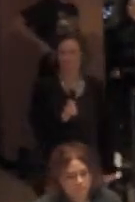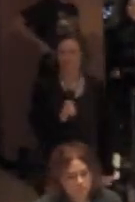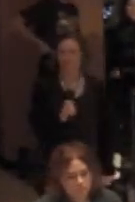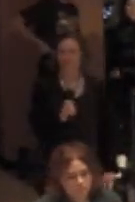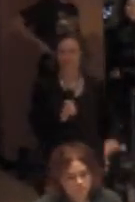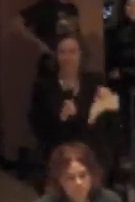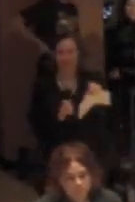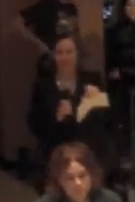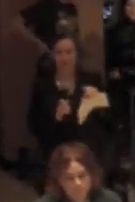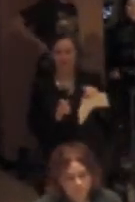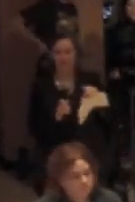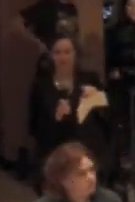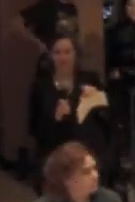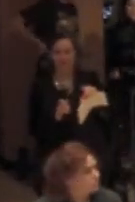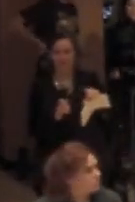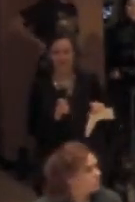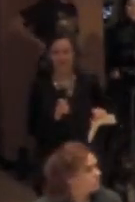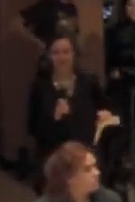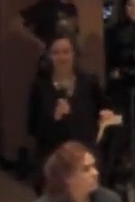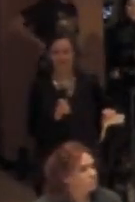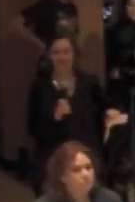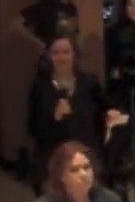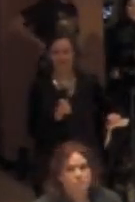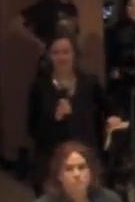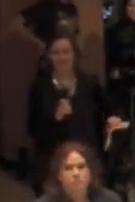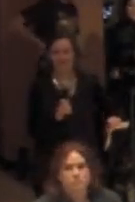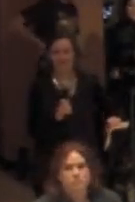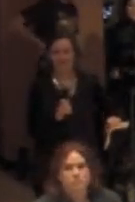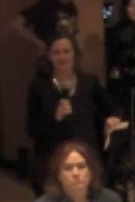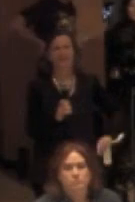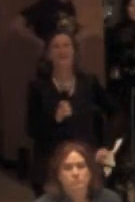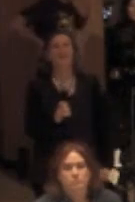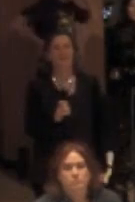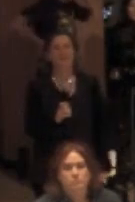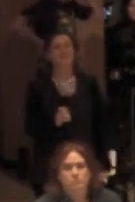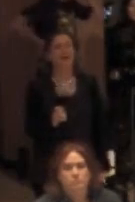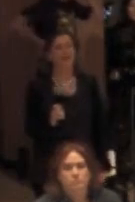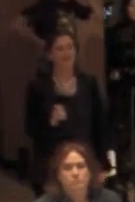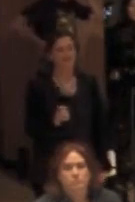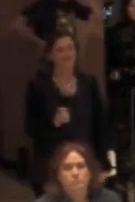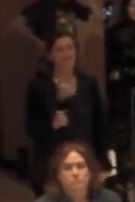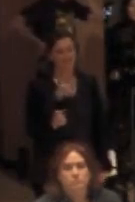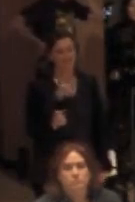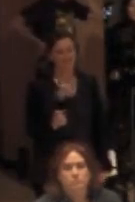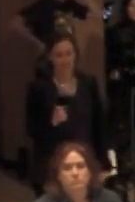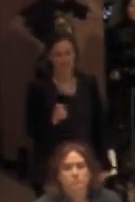them Gretchen do you have something else you want me to say